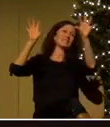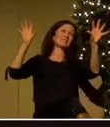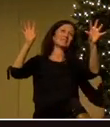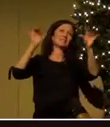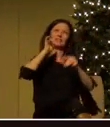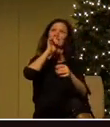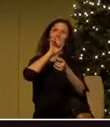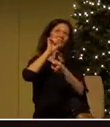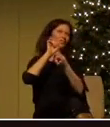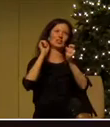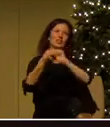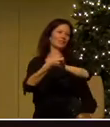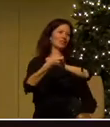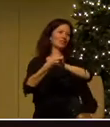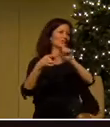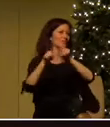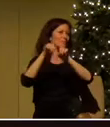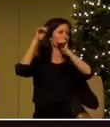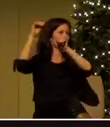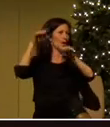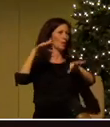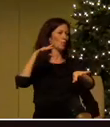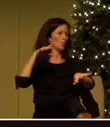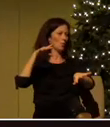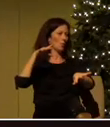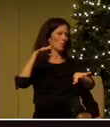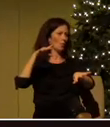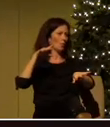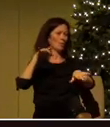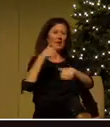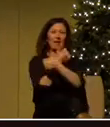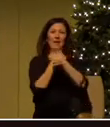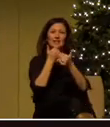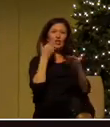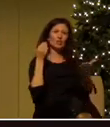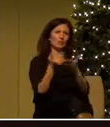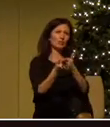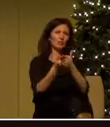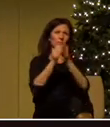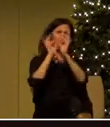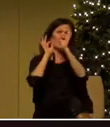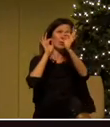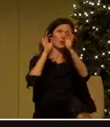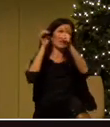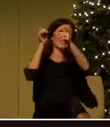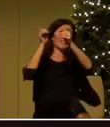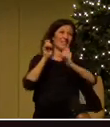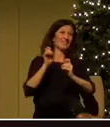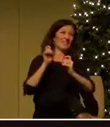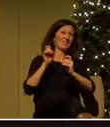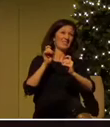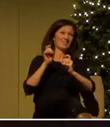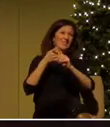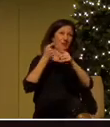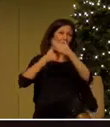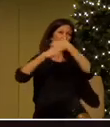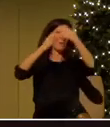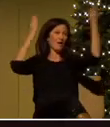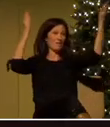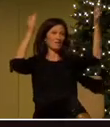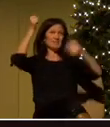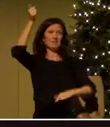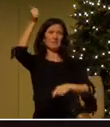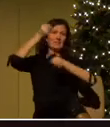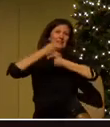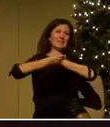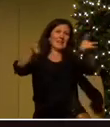shifting shadows. So every good and perfect gift comes from above. He's a generous giver. He's always been